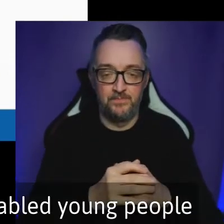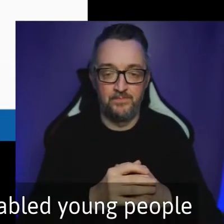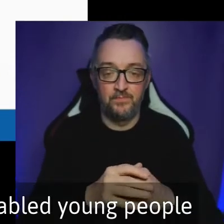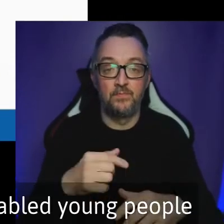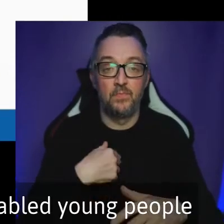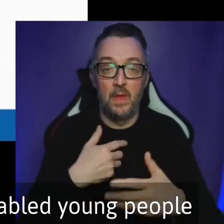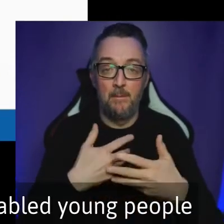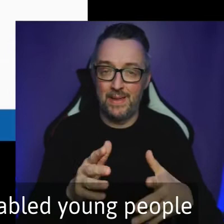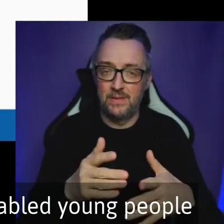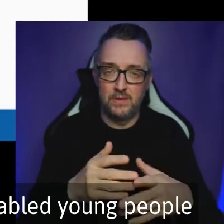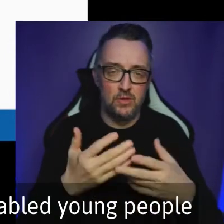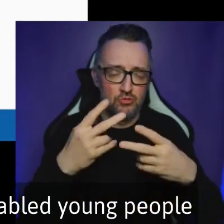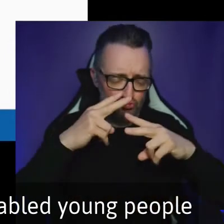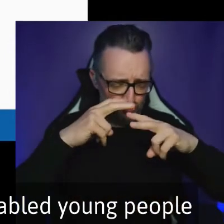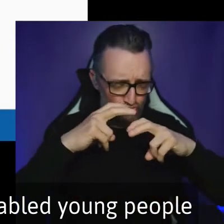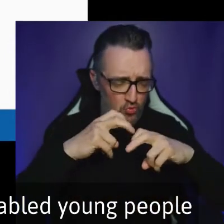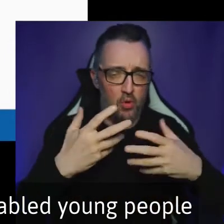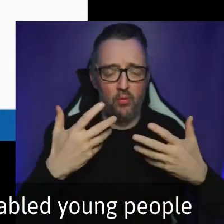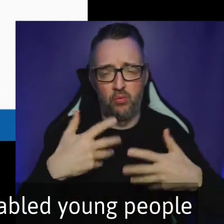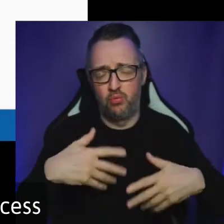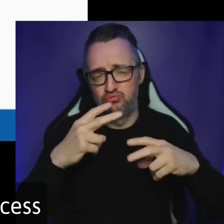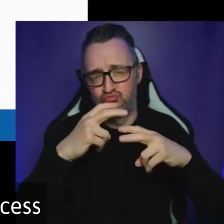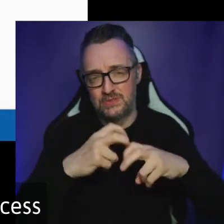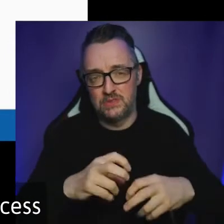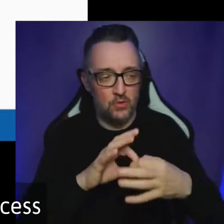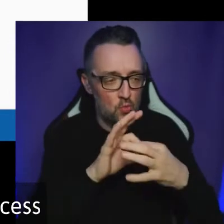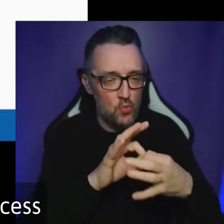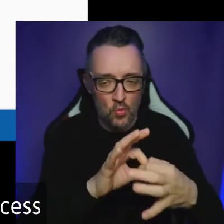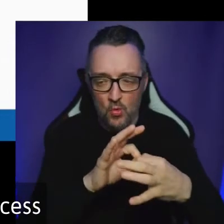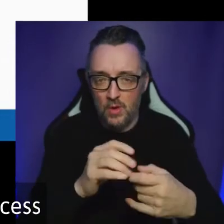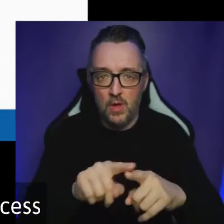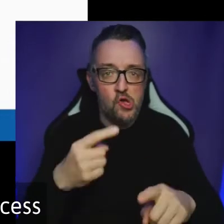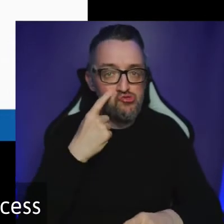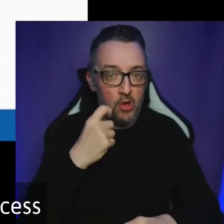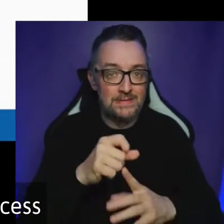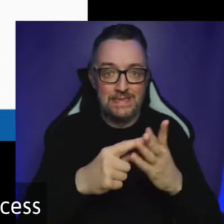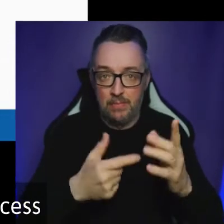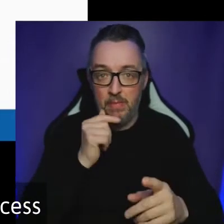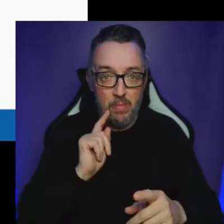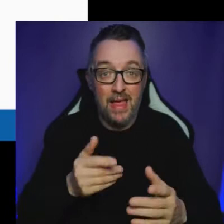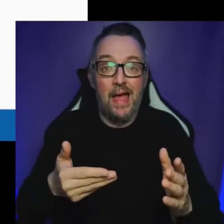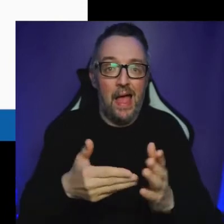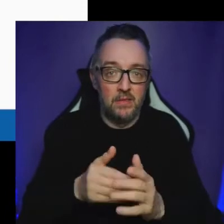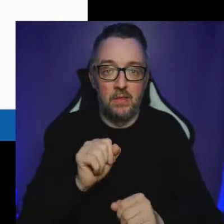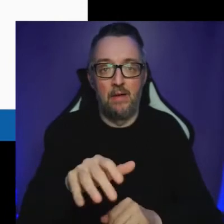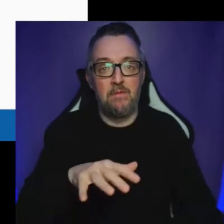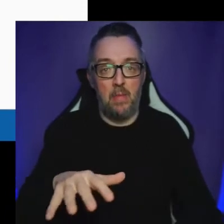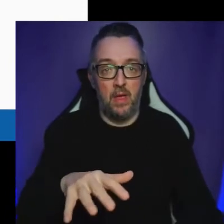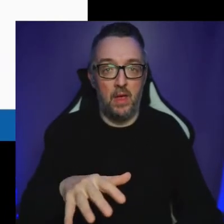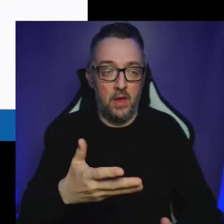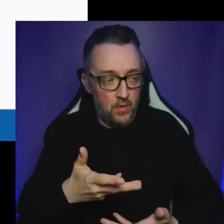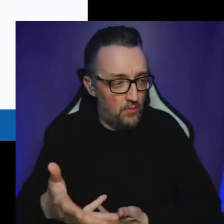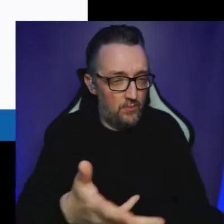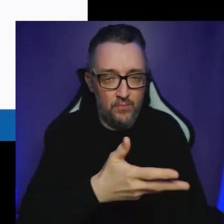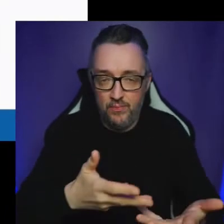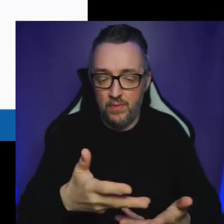did a massive amount of research with disabled young people and their families to design the form and the process. And we got a lot of